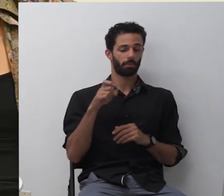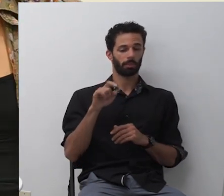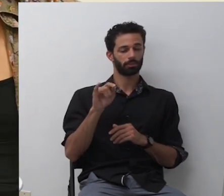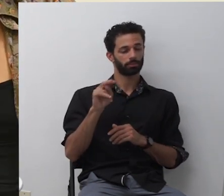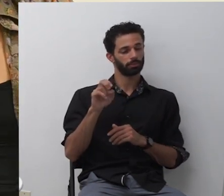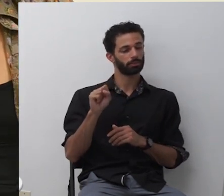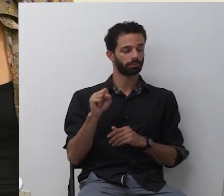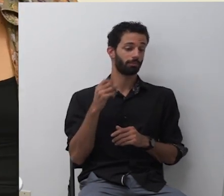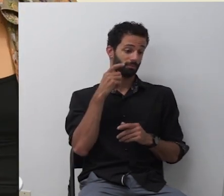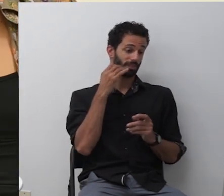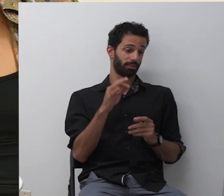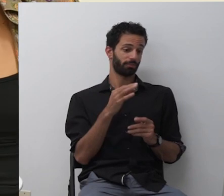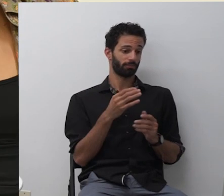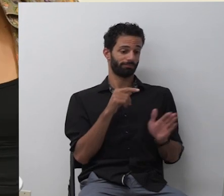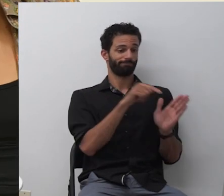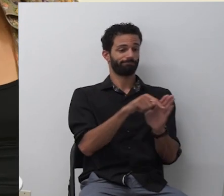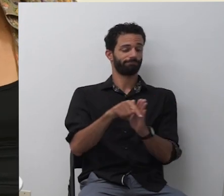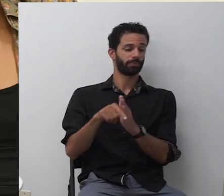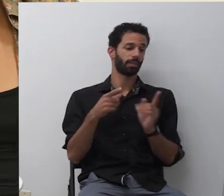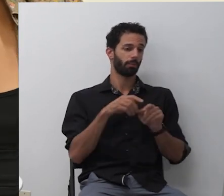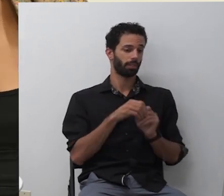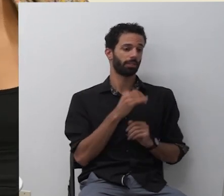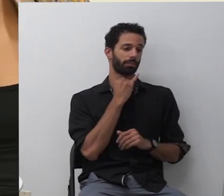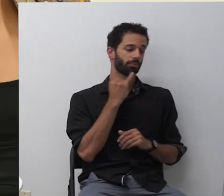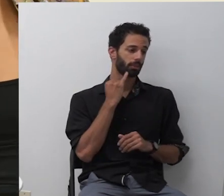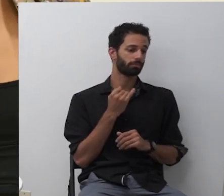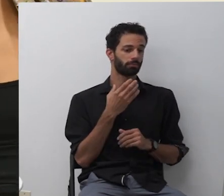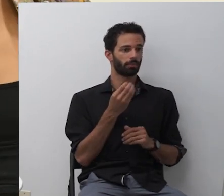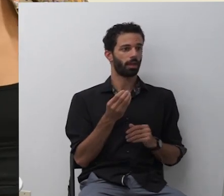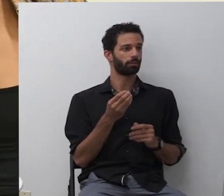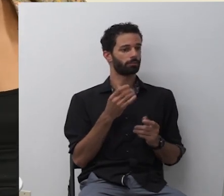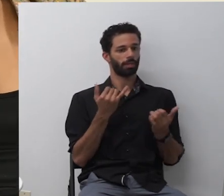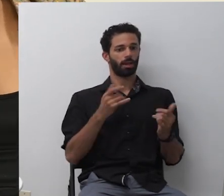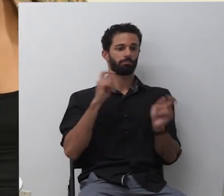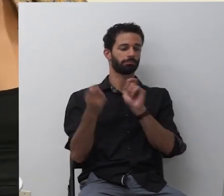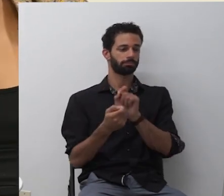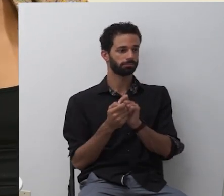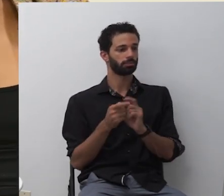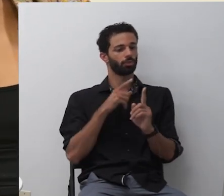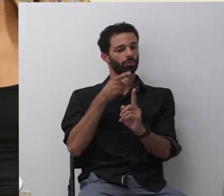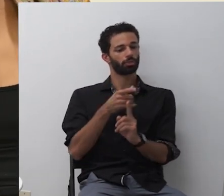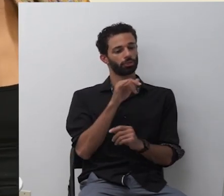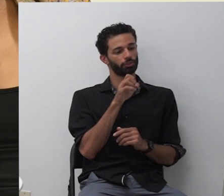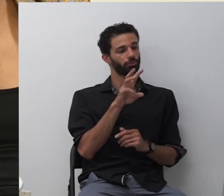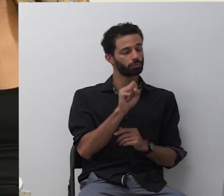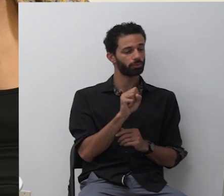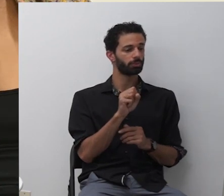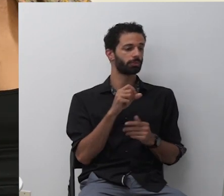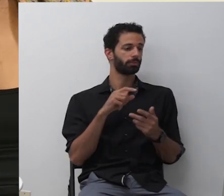now, and of the backlash and scapegoating happening here in the U.S., targeting Jews, Palestinians, and